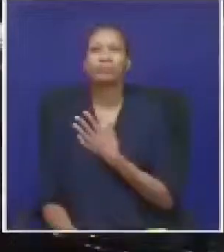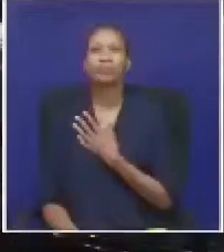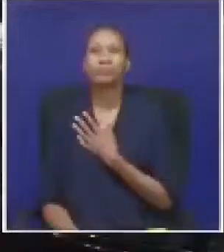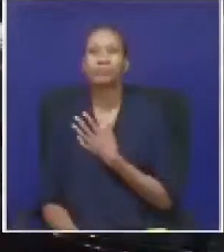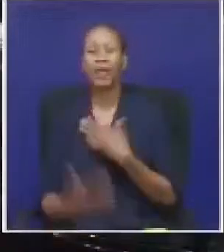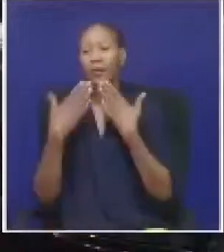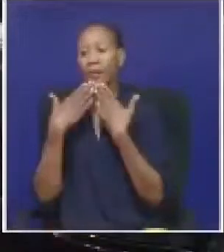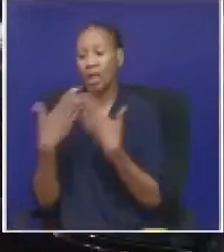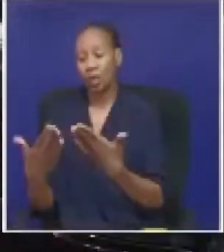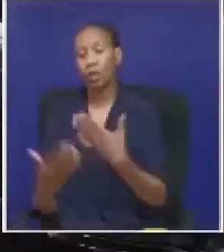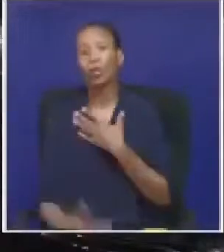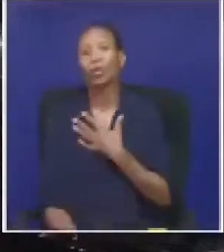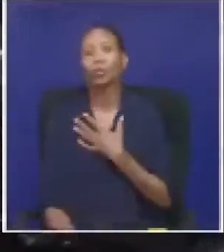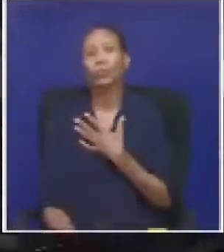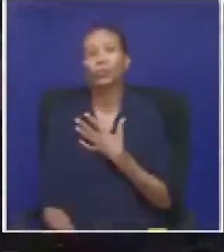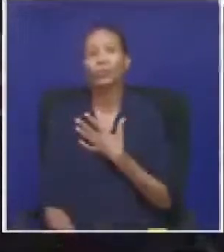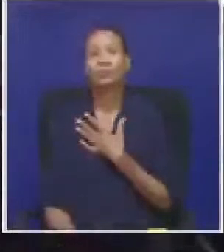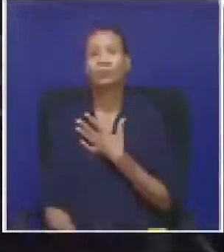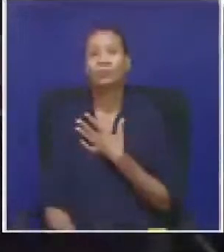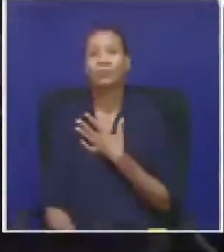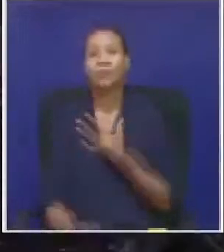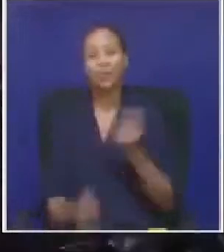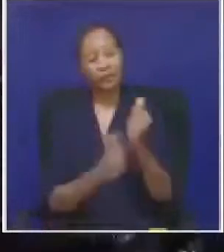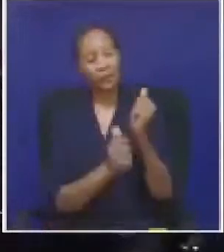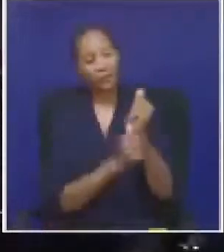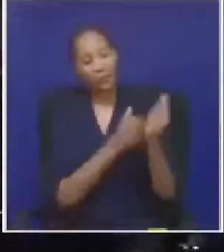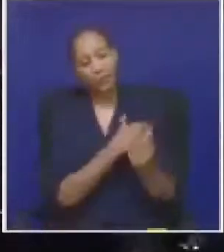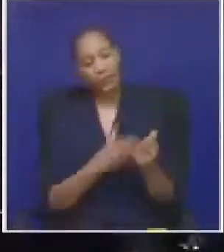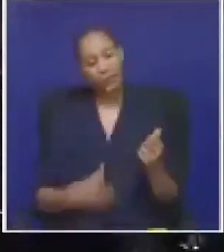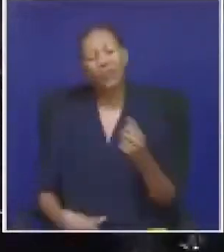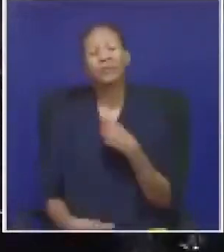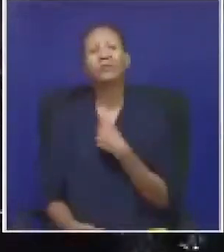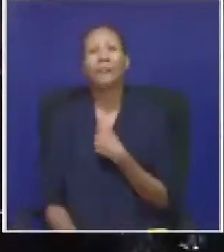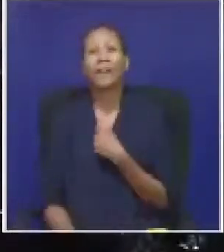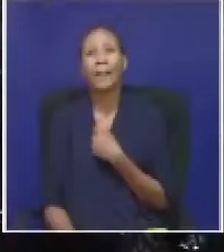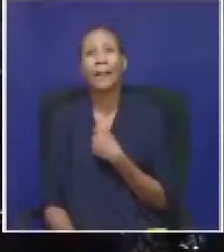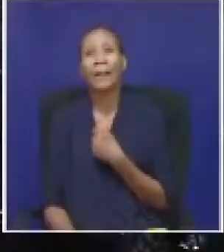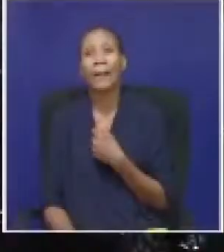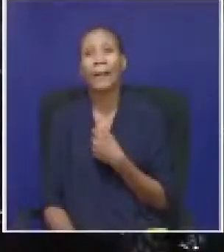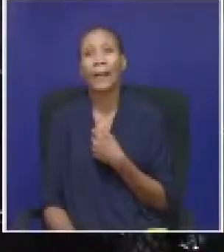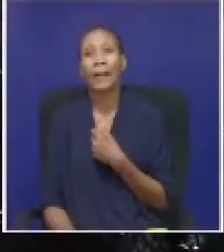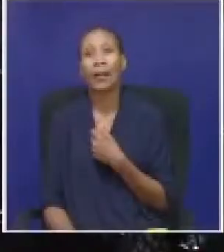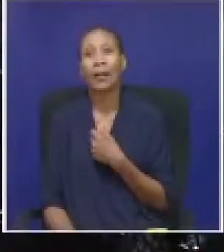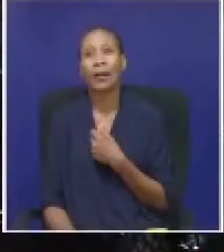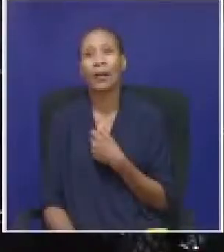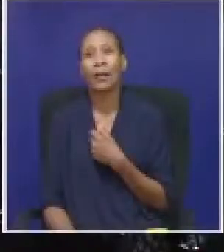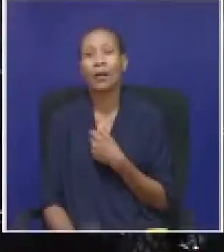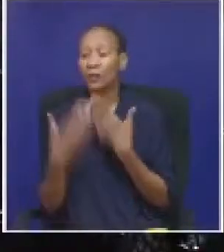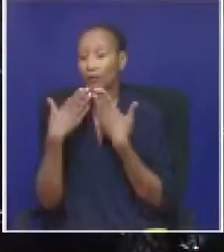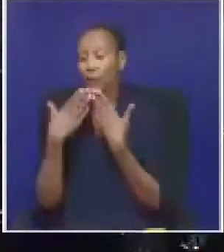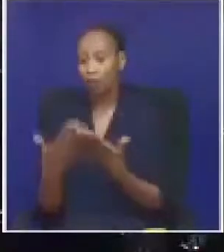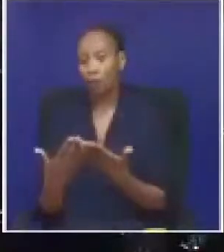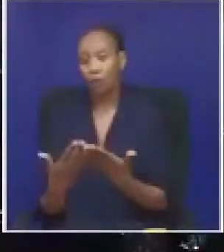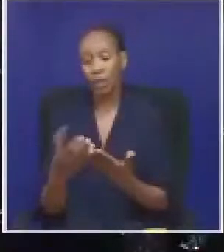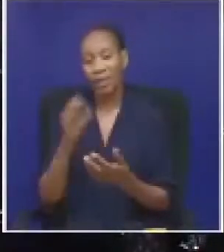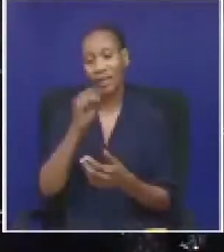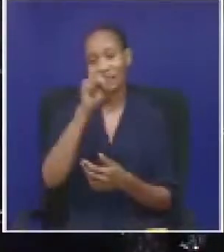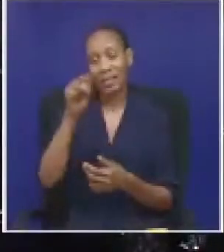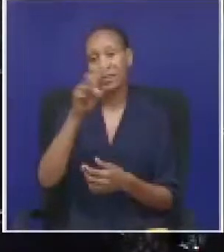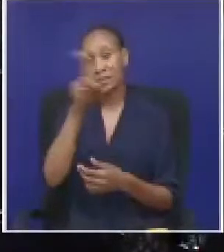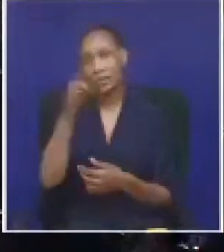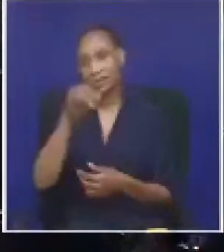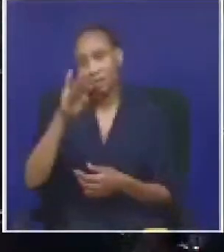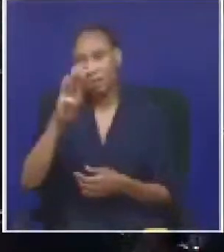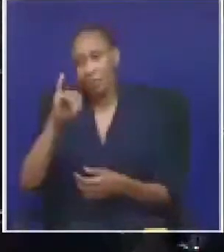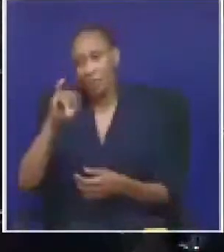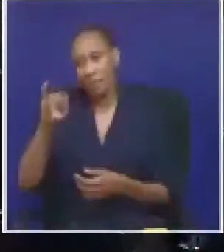Thank you. Honorable Deputy President, Thank you very much, Honorable Speaker. Honorable S.S. Zibi.